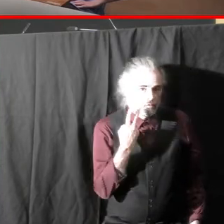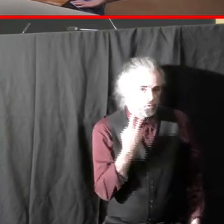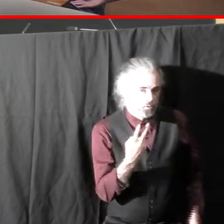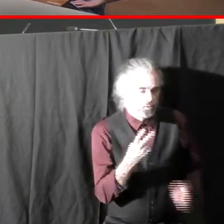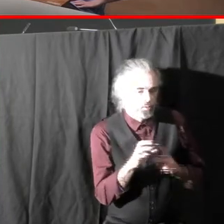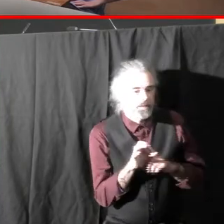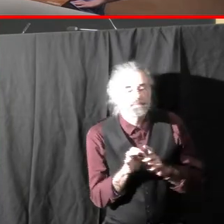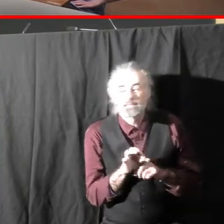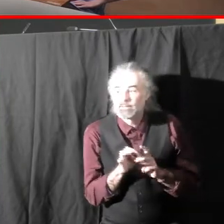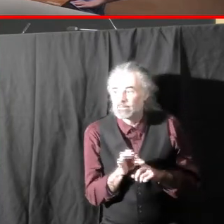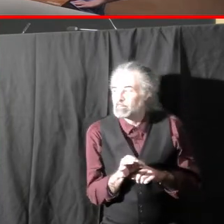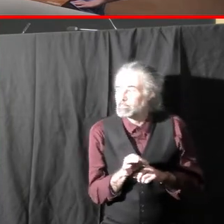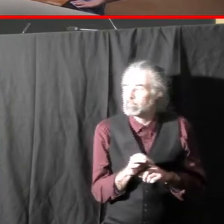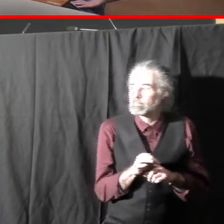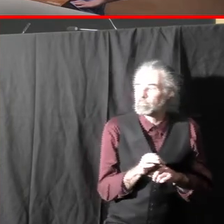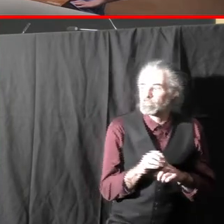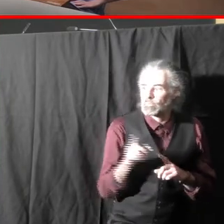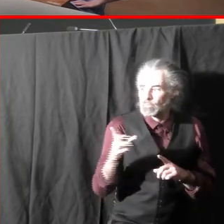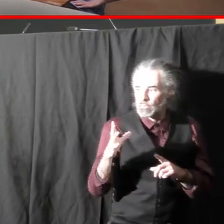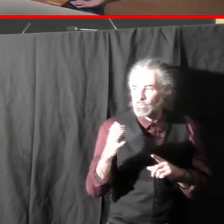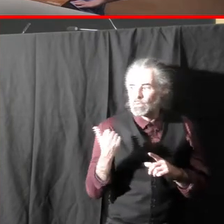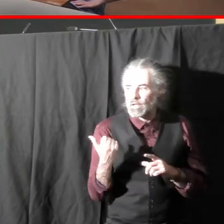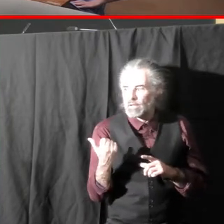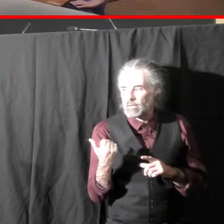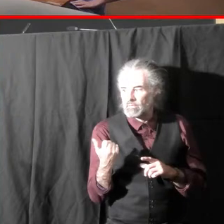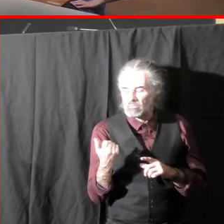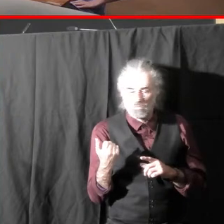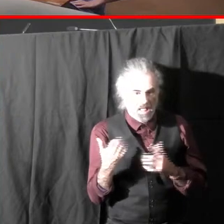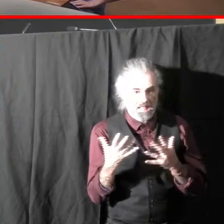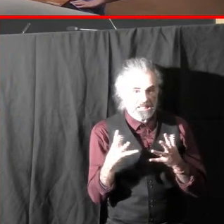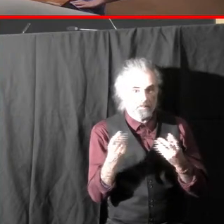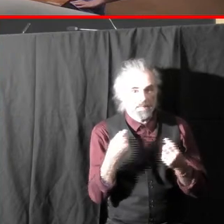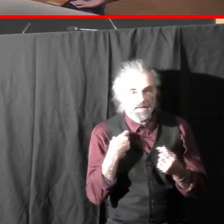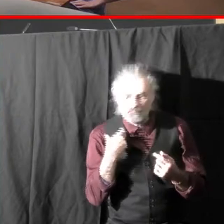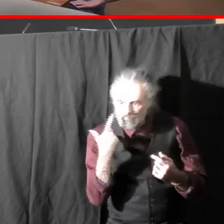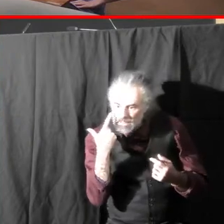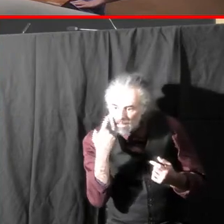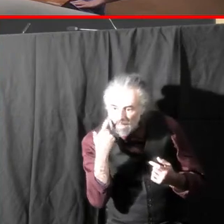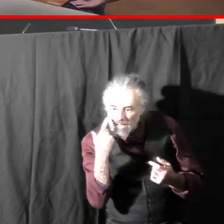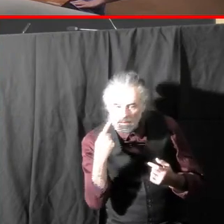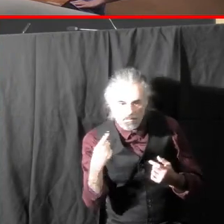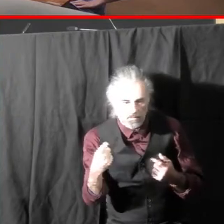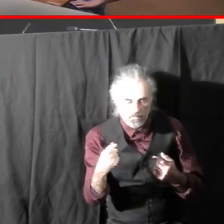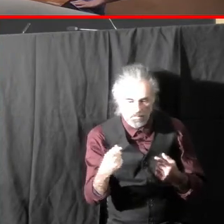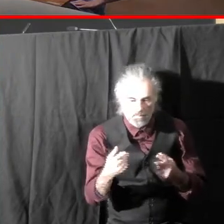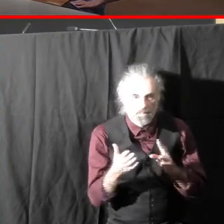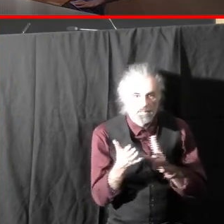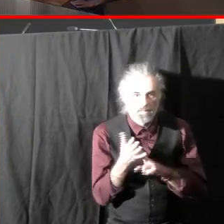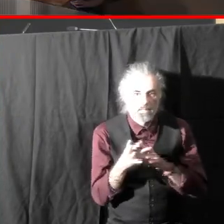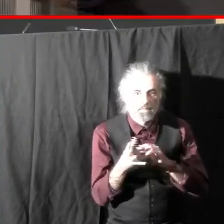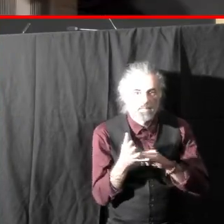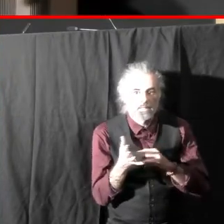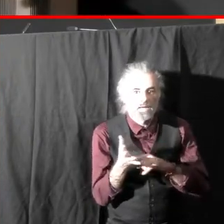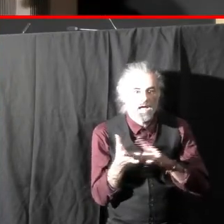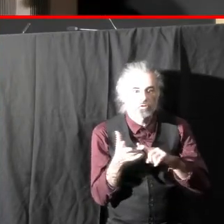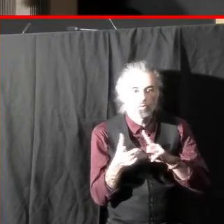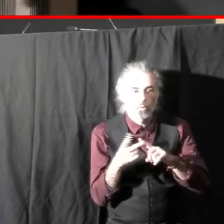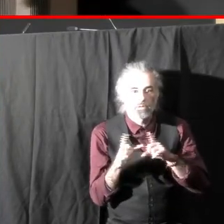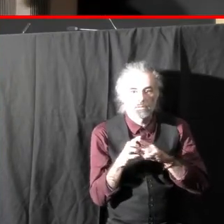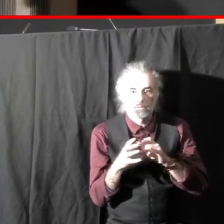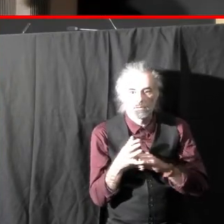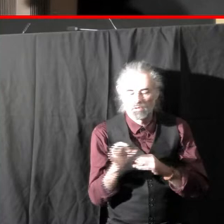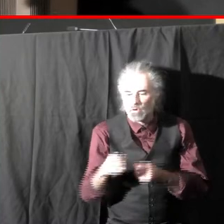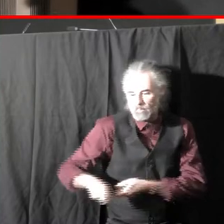Okay. Do you have the equipment to actually detect the nasties? Yes. I mean, it's not